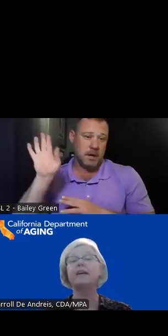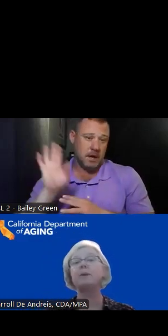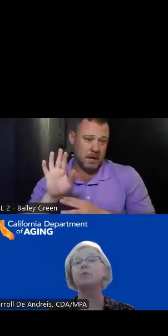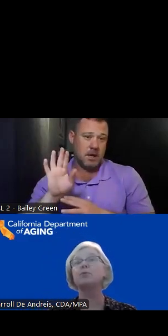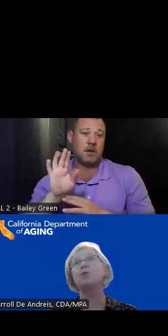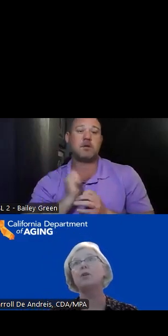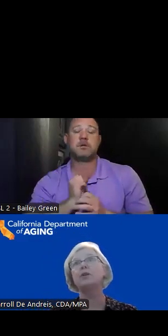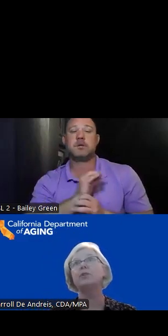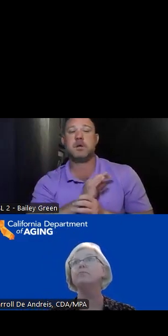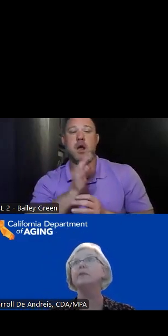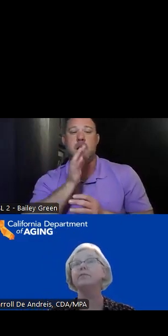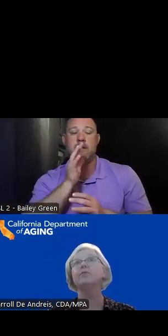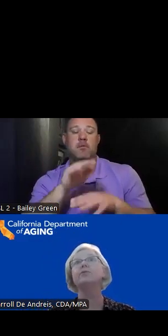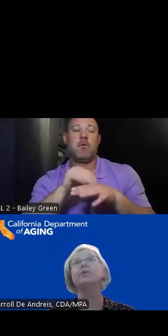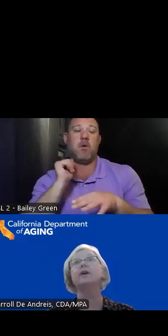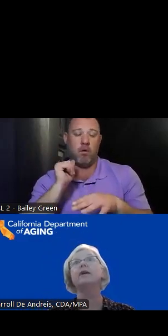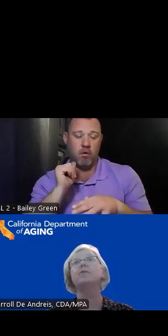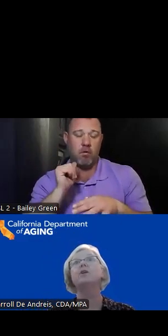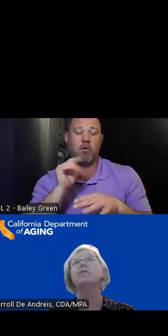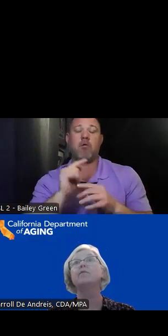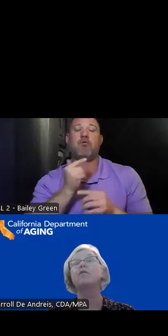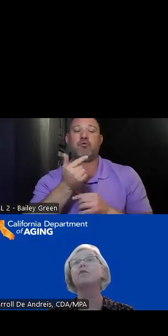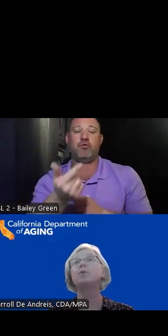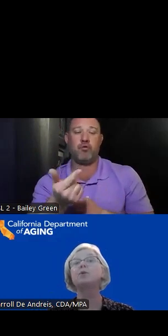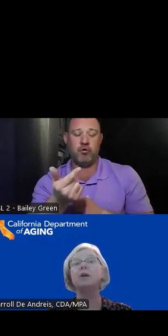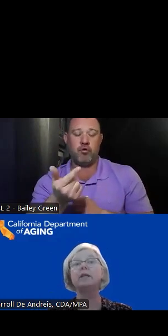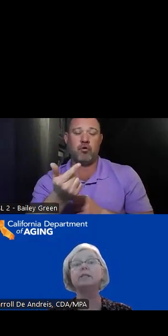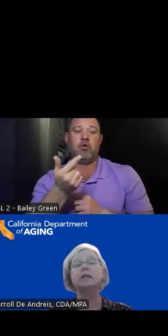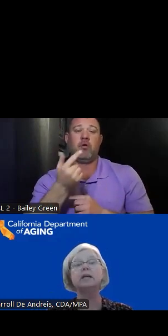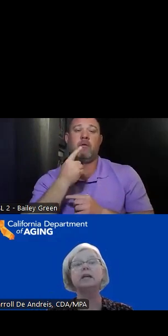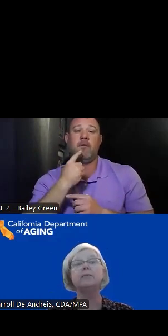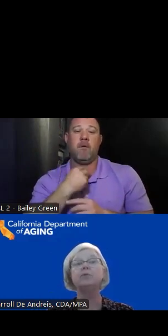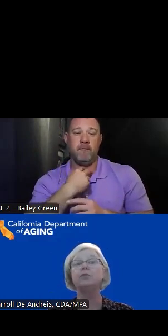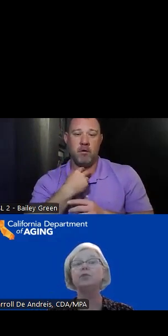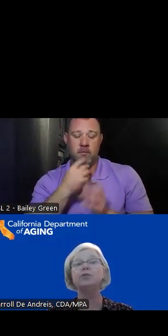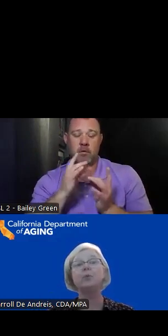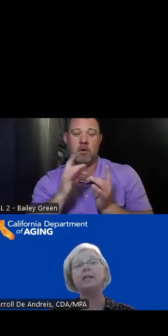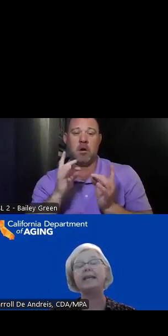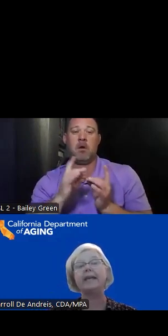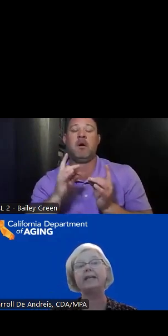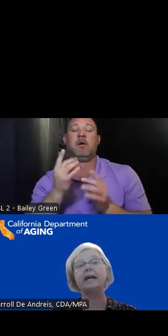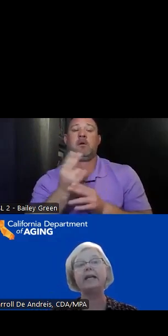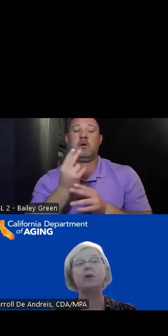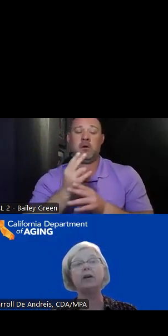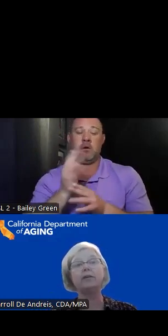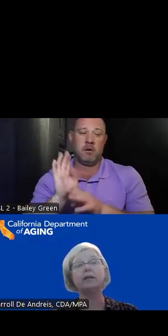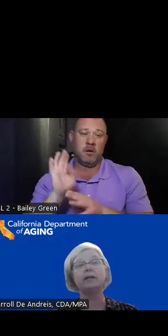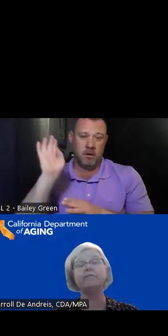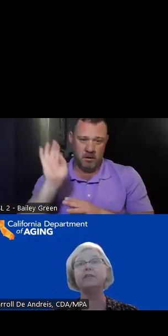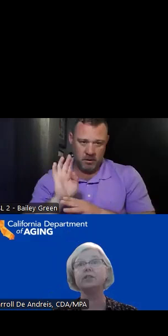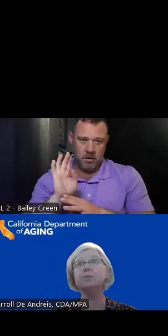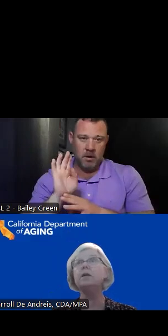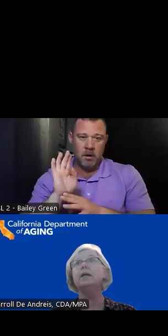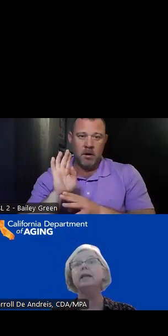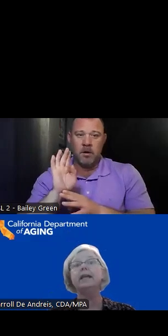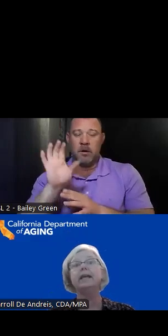of our staff members will call on you, give you your turn. For our verbal comments, use your raised hand icon